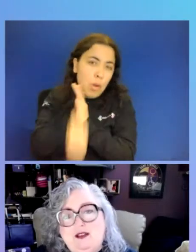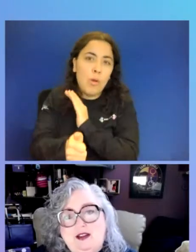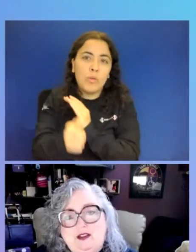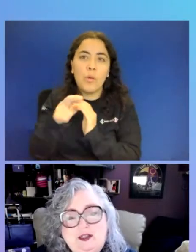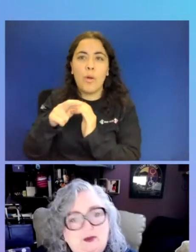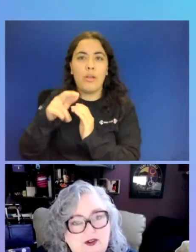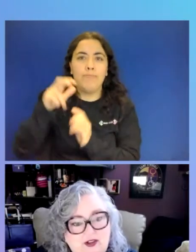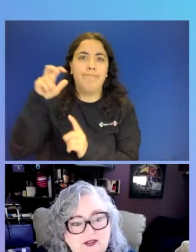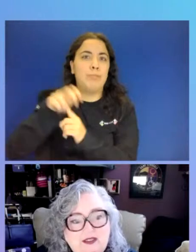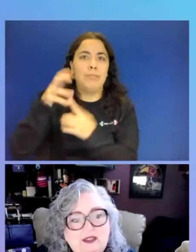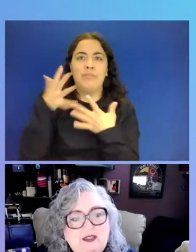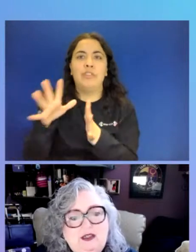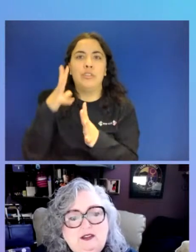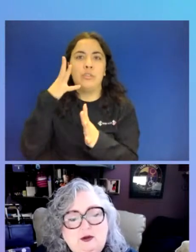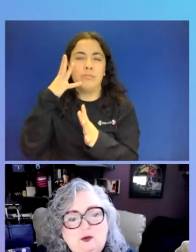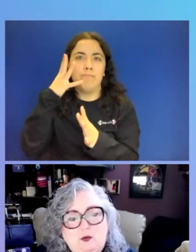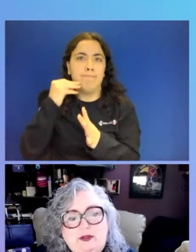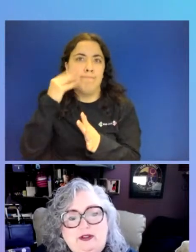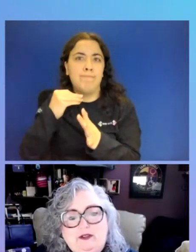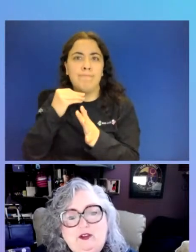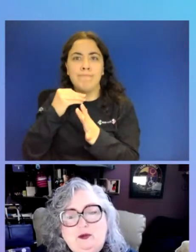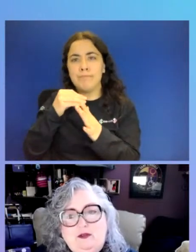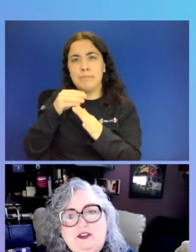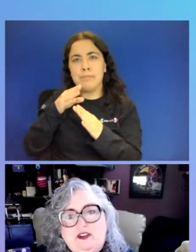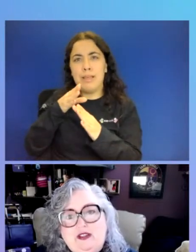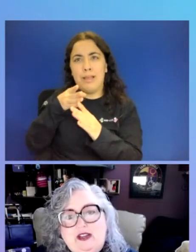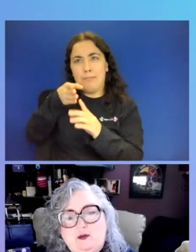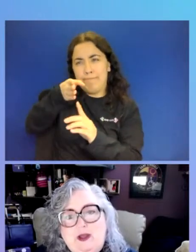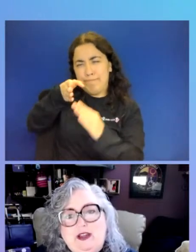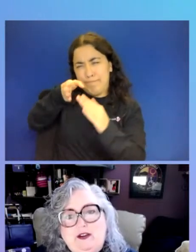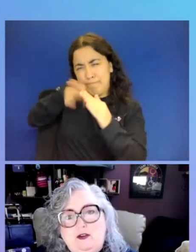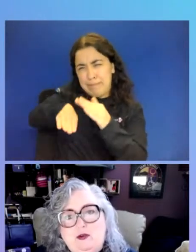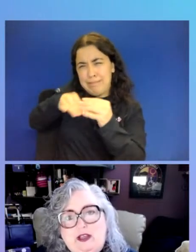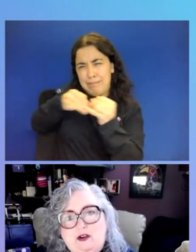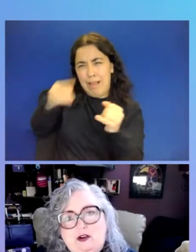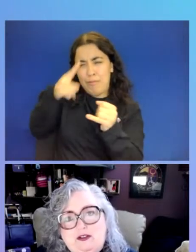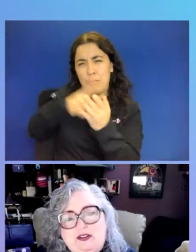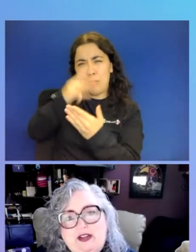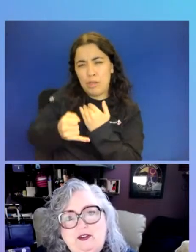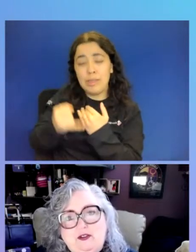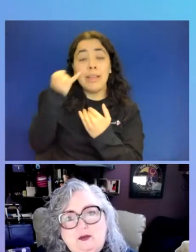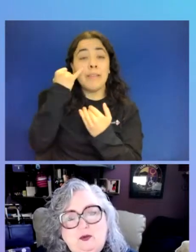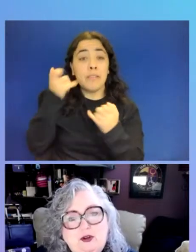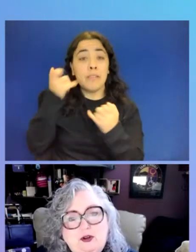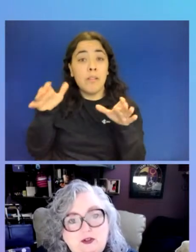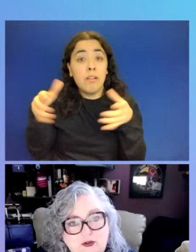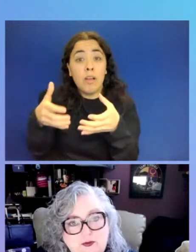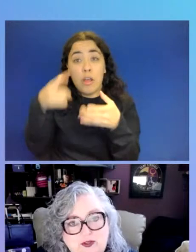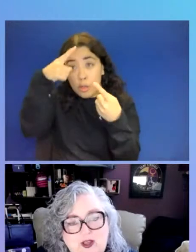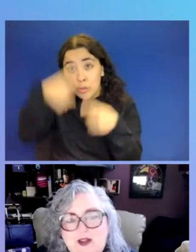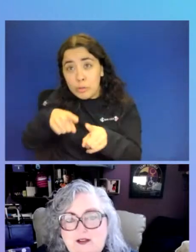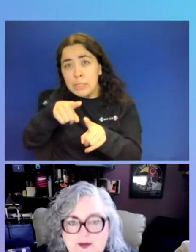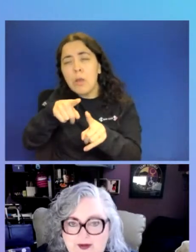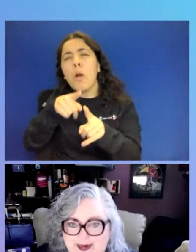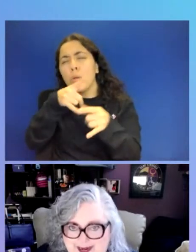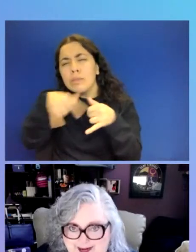the baseline to lead projects. So what's in it for the profession is that if we can agree on standards of important terms, concepts, and